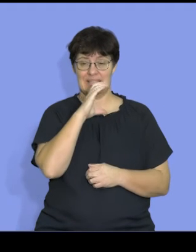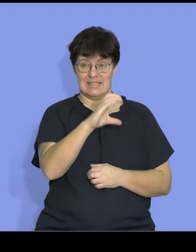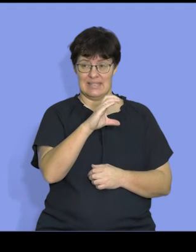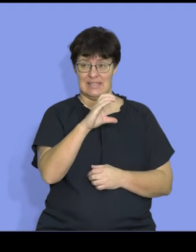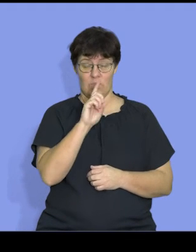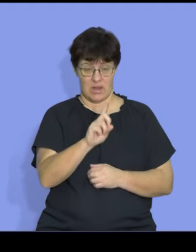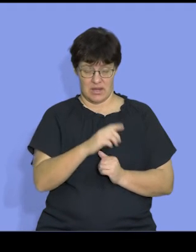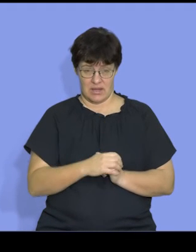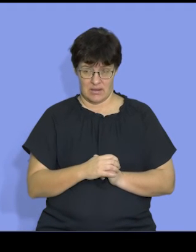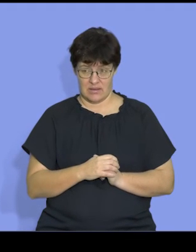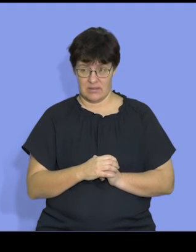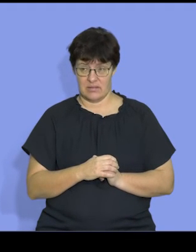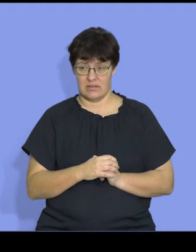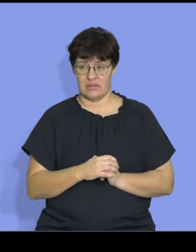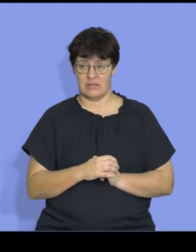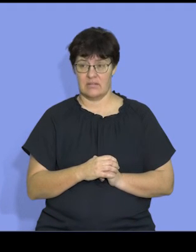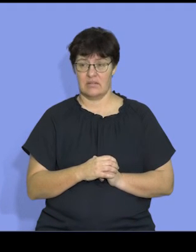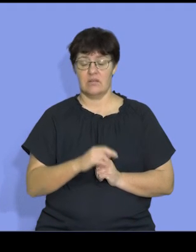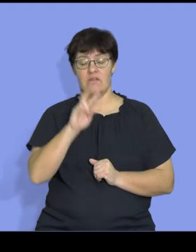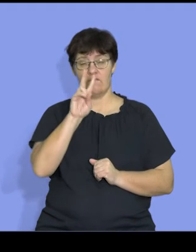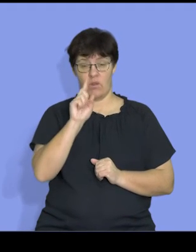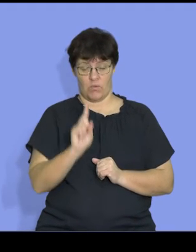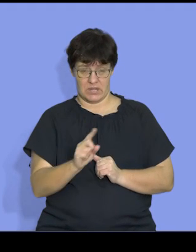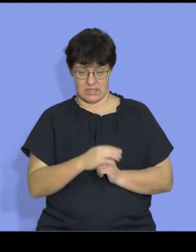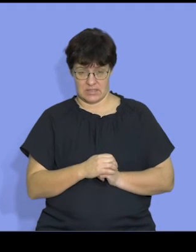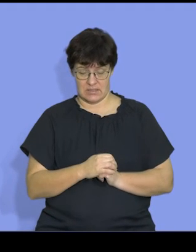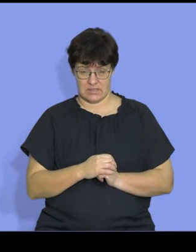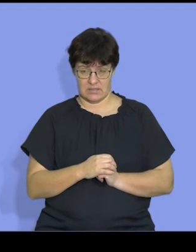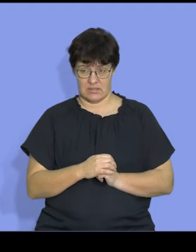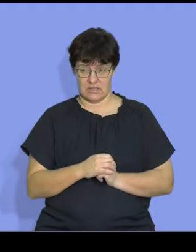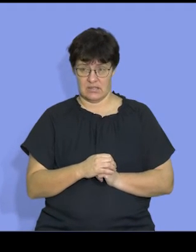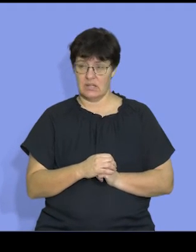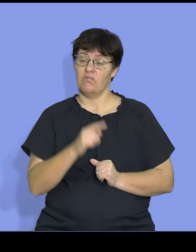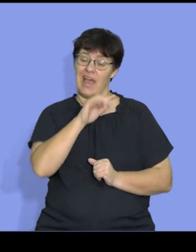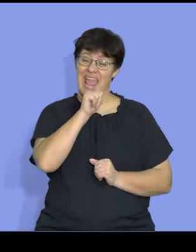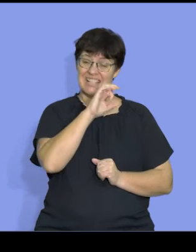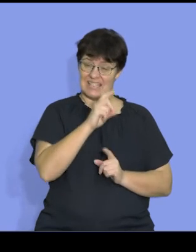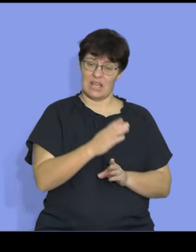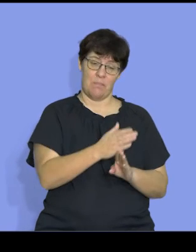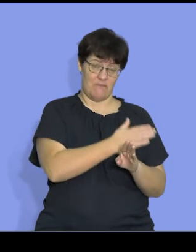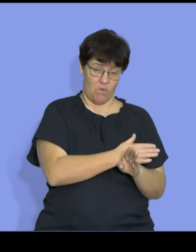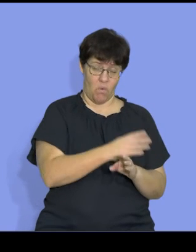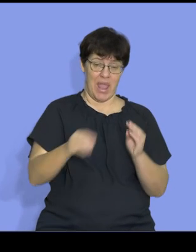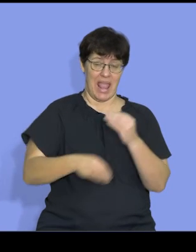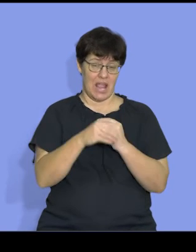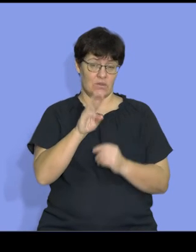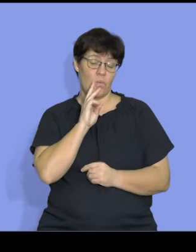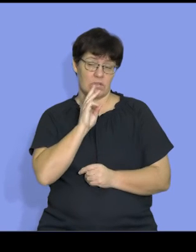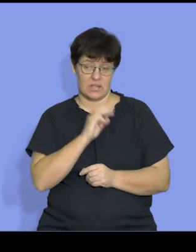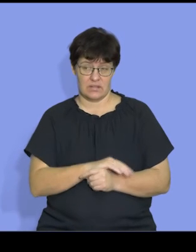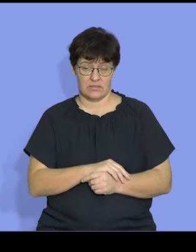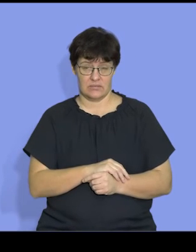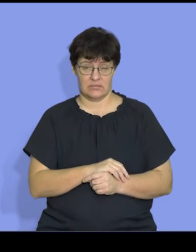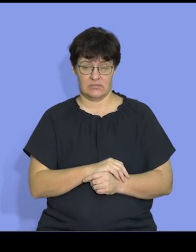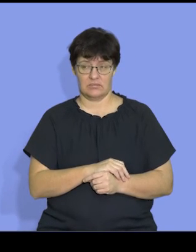the original concentration, volume 1 of the actual acid before we added the water. So when you